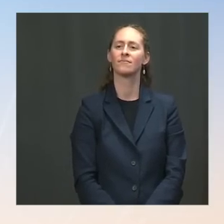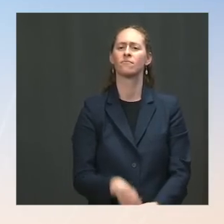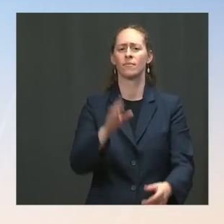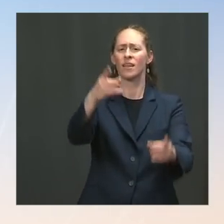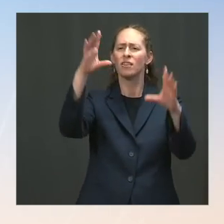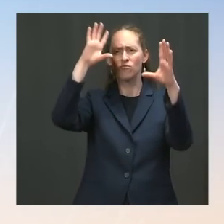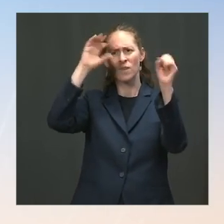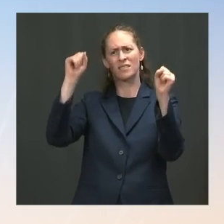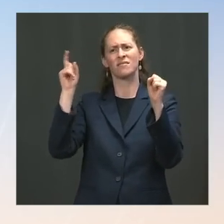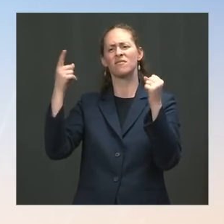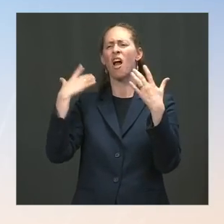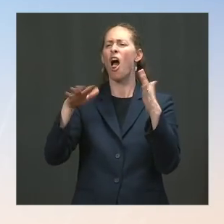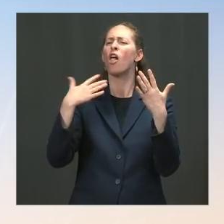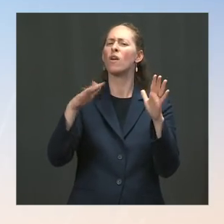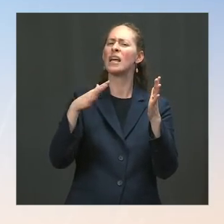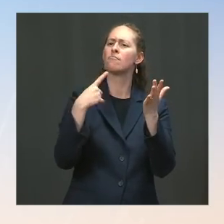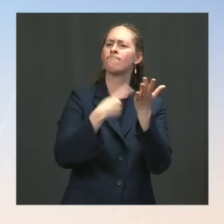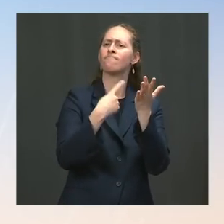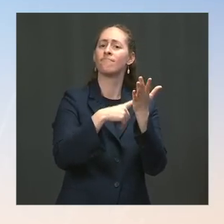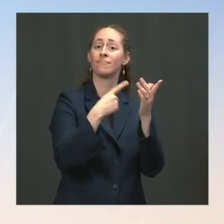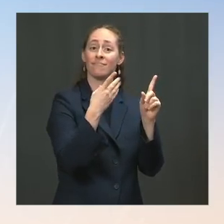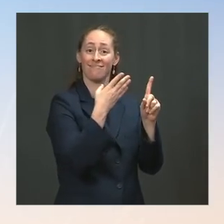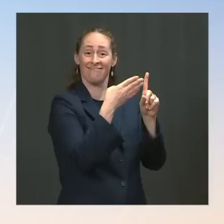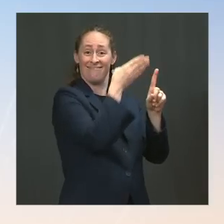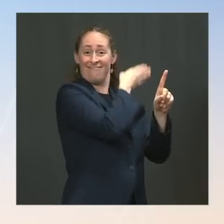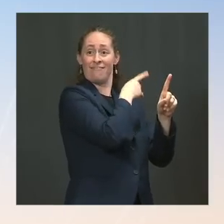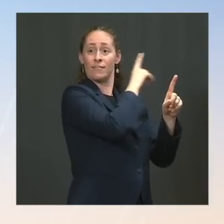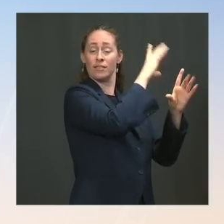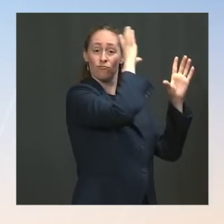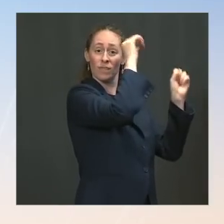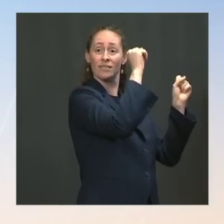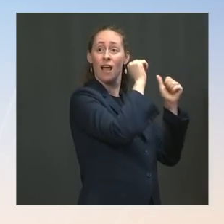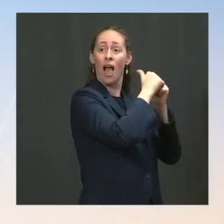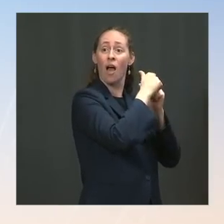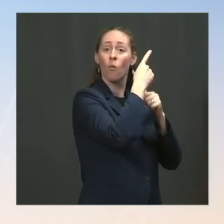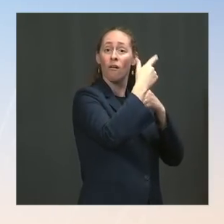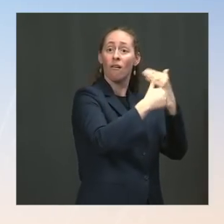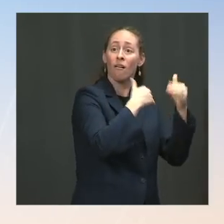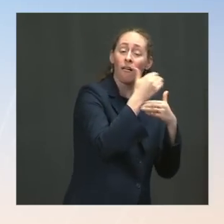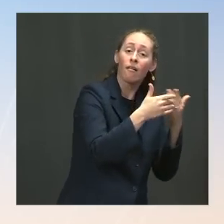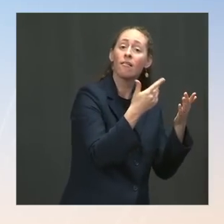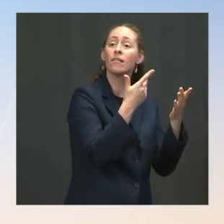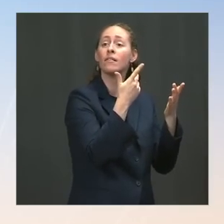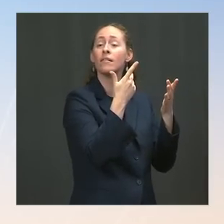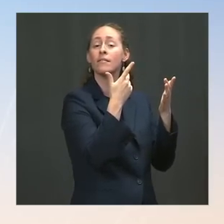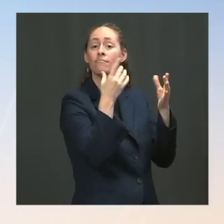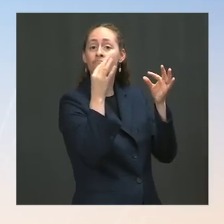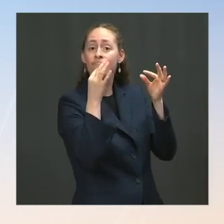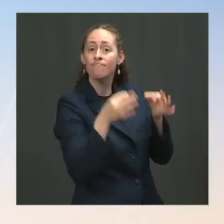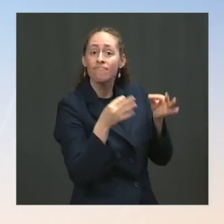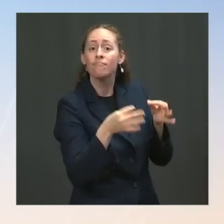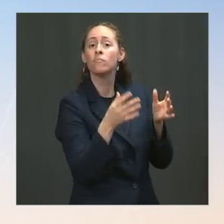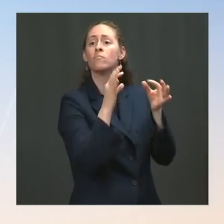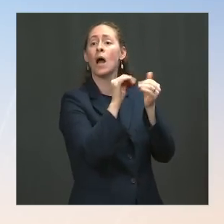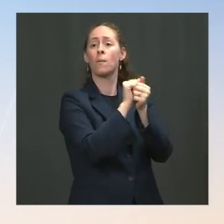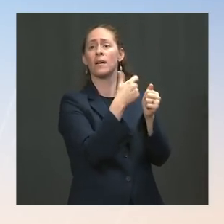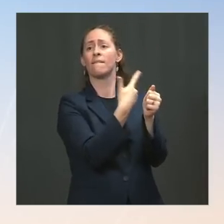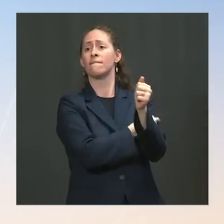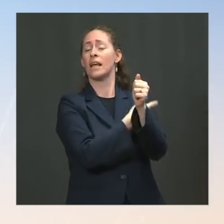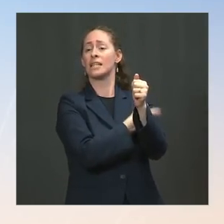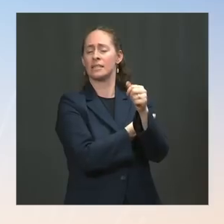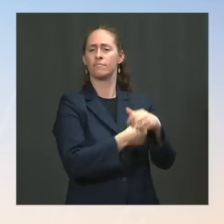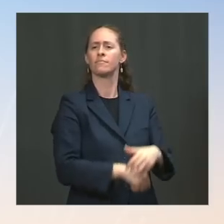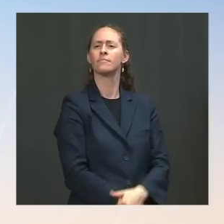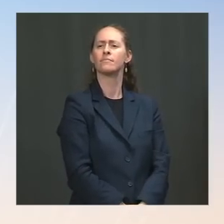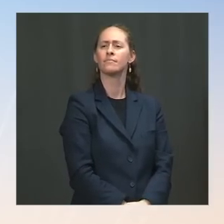administration in getting the vaccine approved during the transition, but he talked about it just last week. So I wouldn't say we're